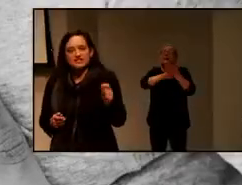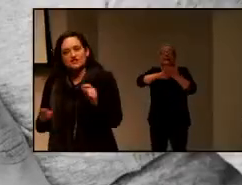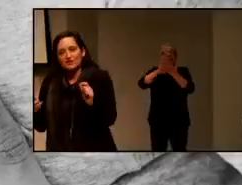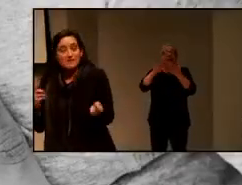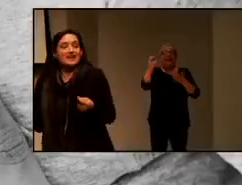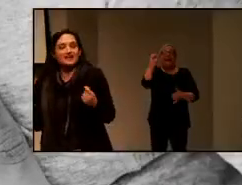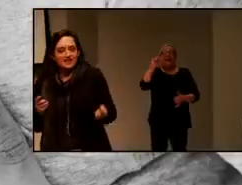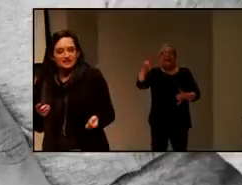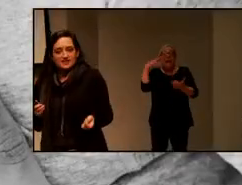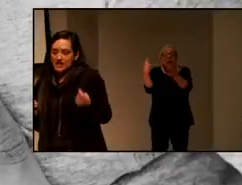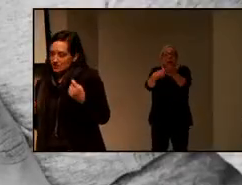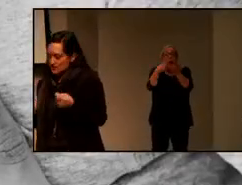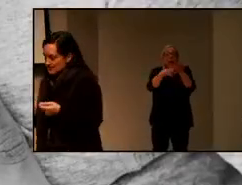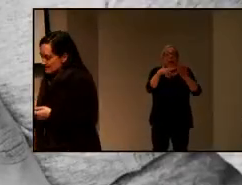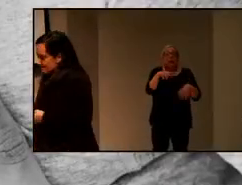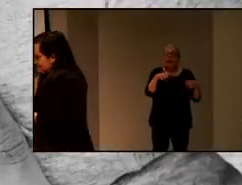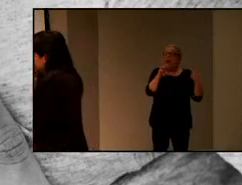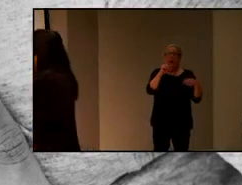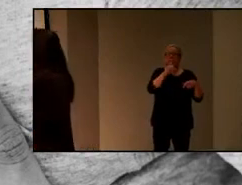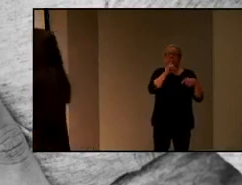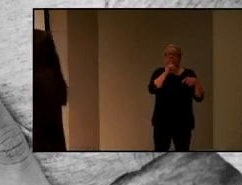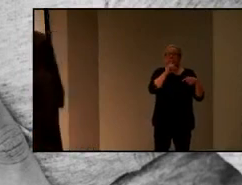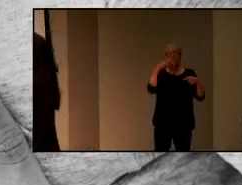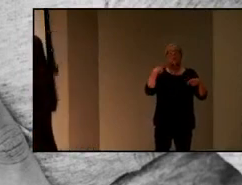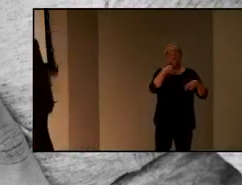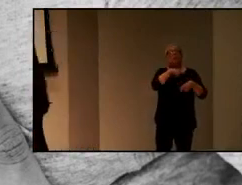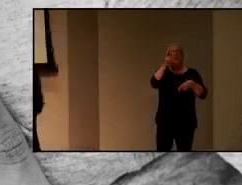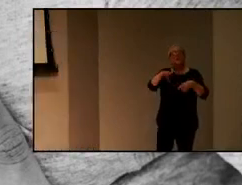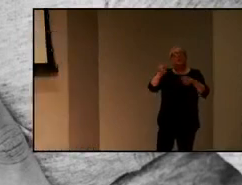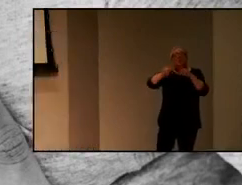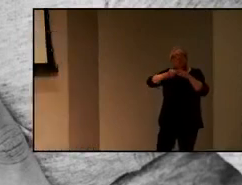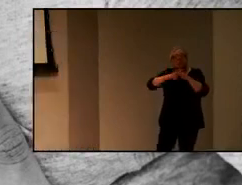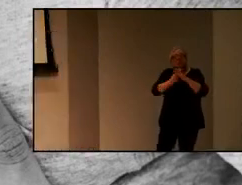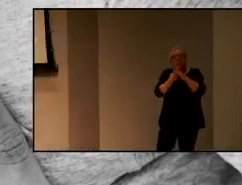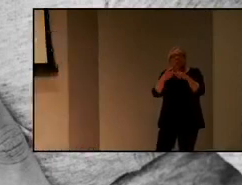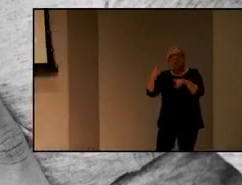But we need to start making these connections.